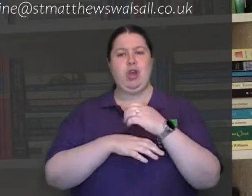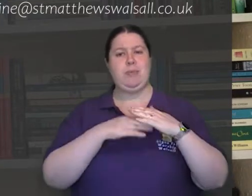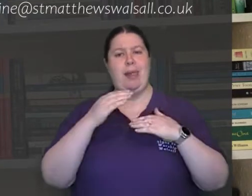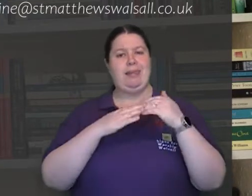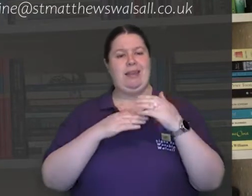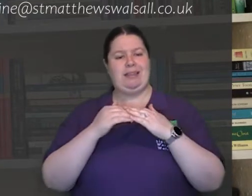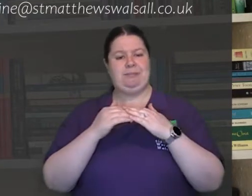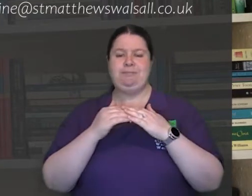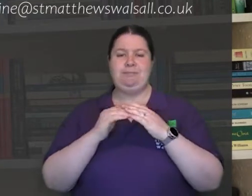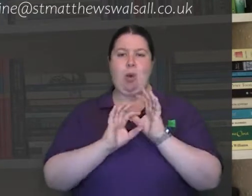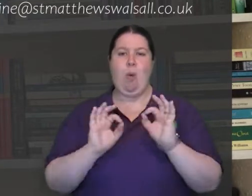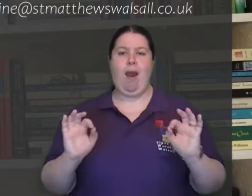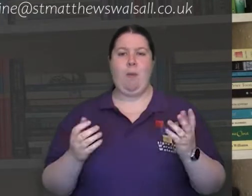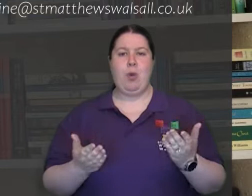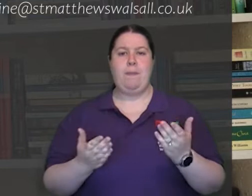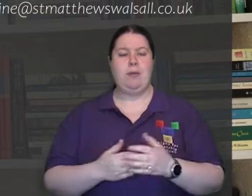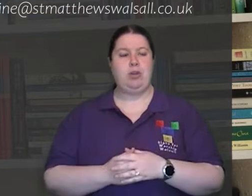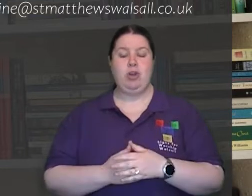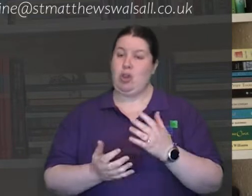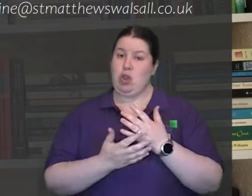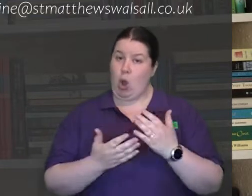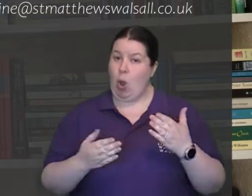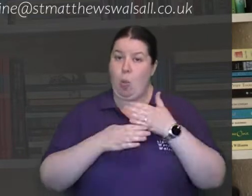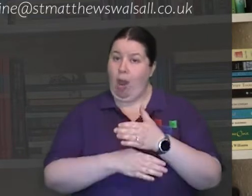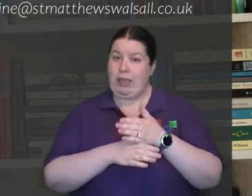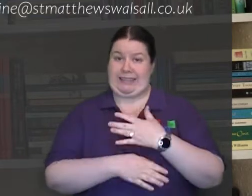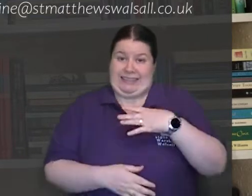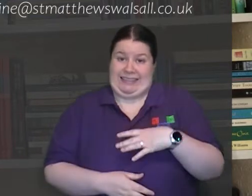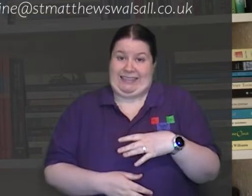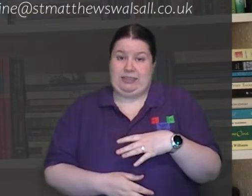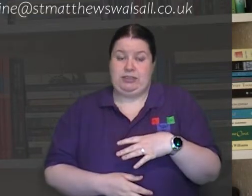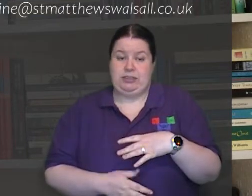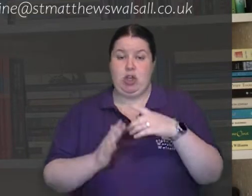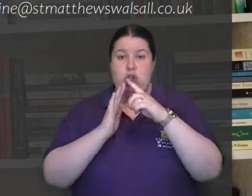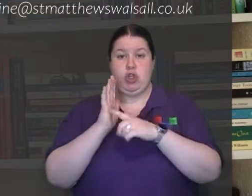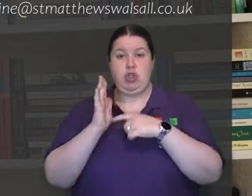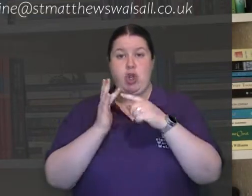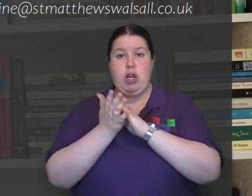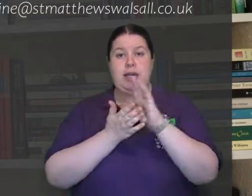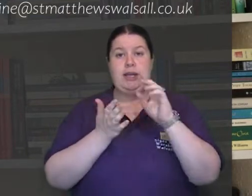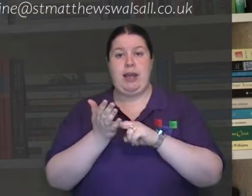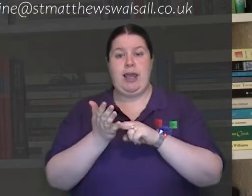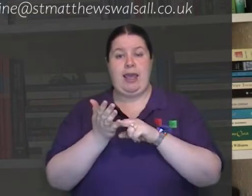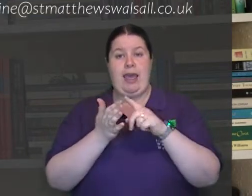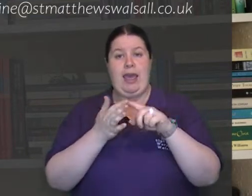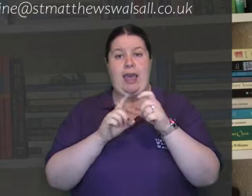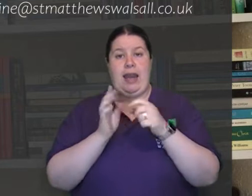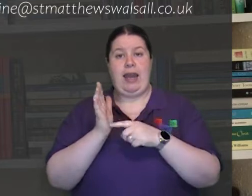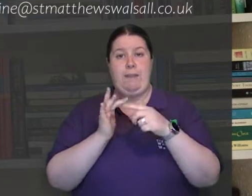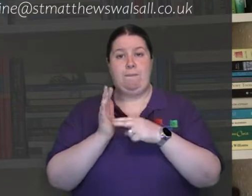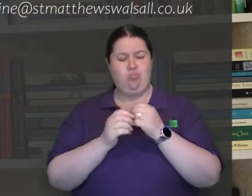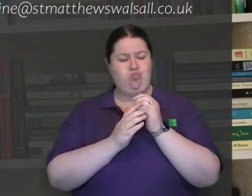Even though our church building isn't in as much use as it normally is, there's still a lot of work that needs to be done. And John Edlin